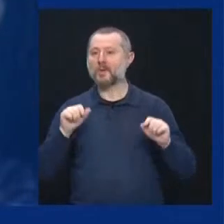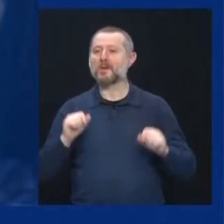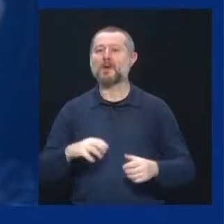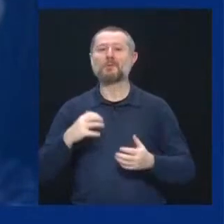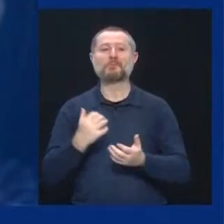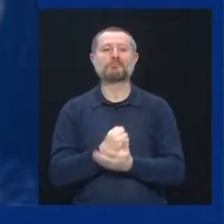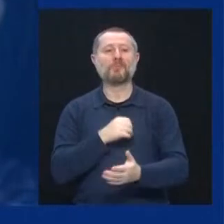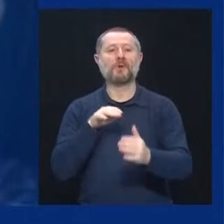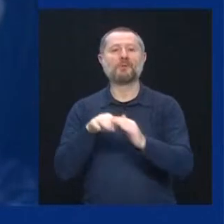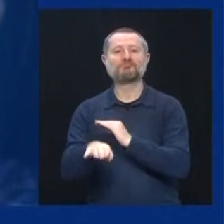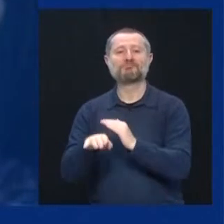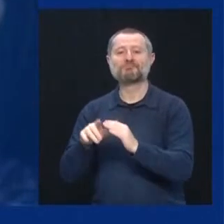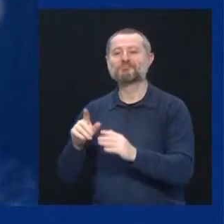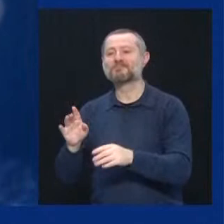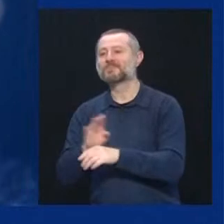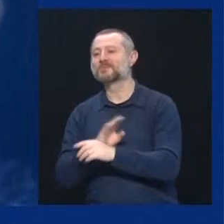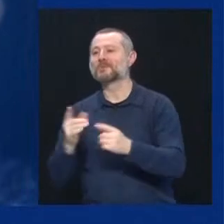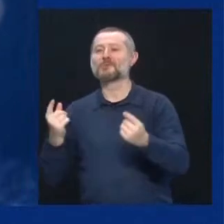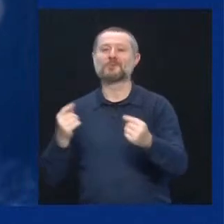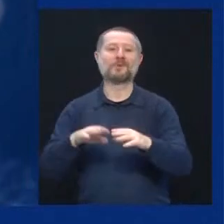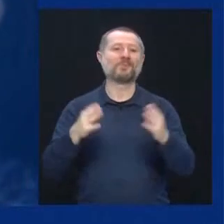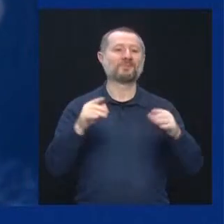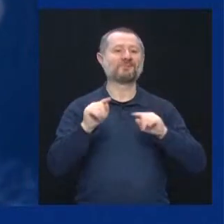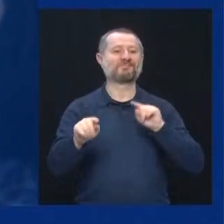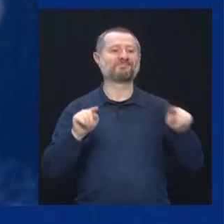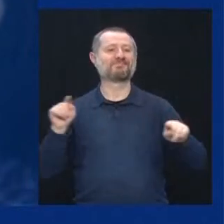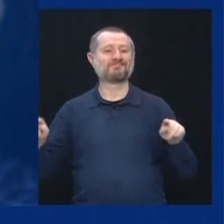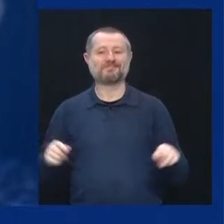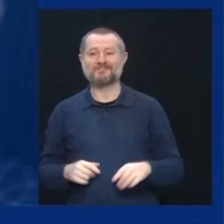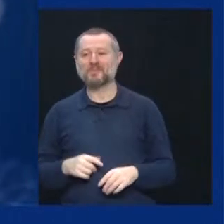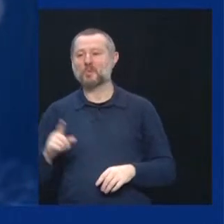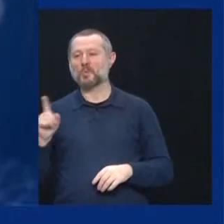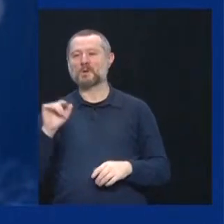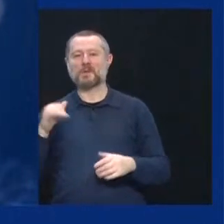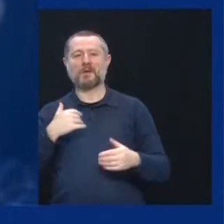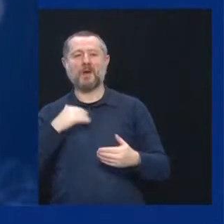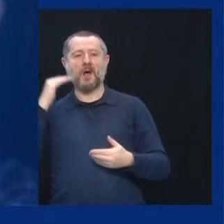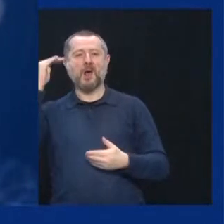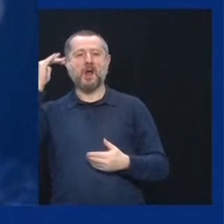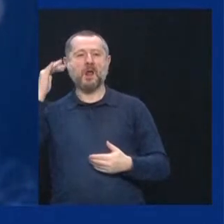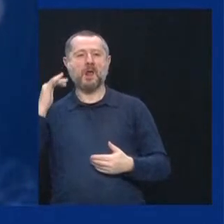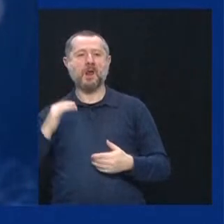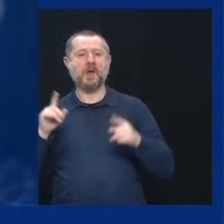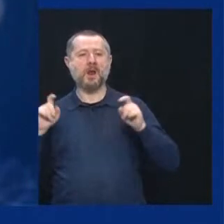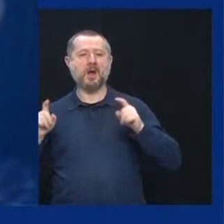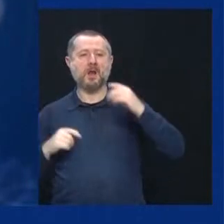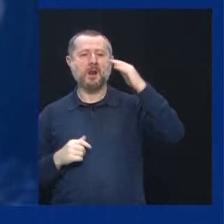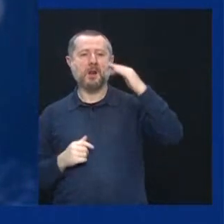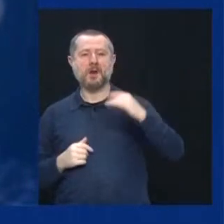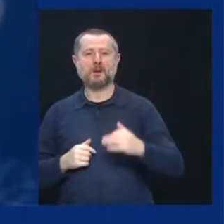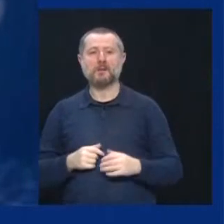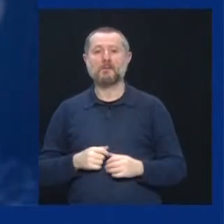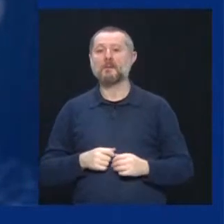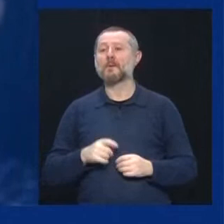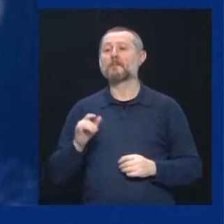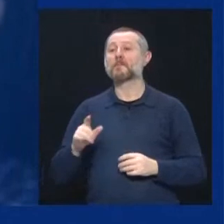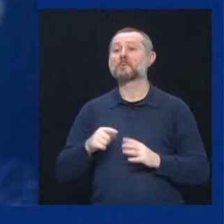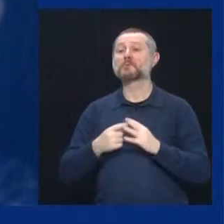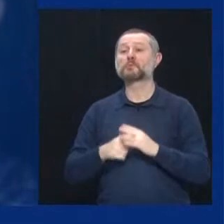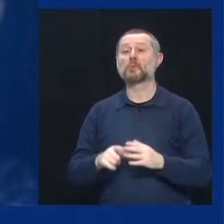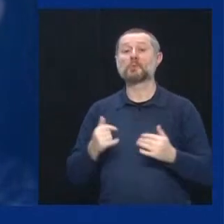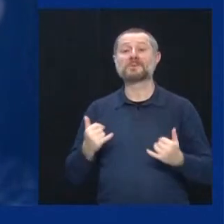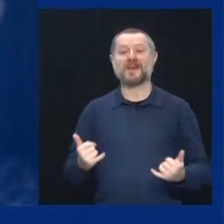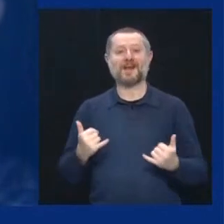reopen the economy. These are the sites in New York City that become effective